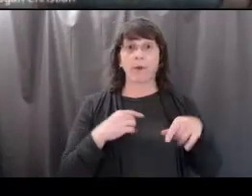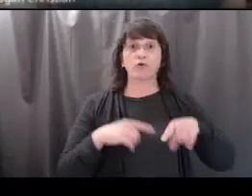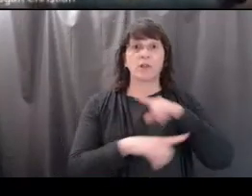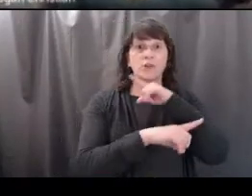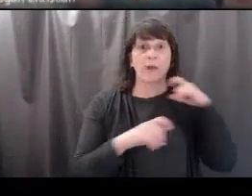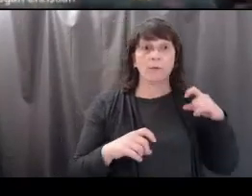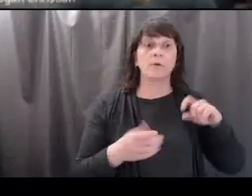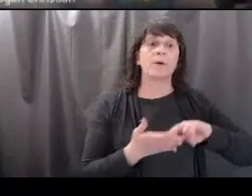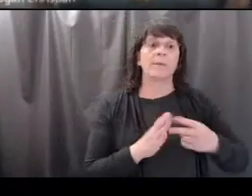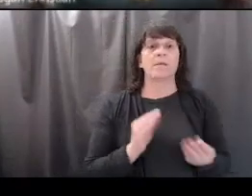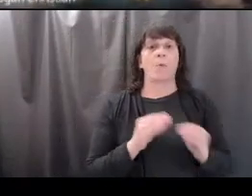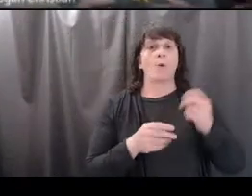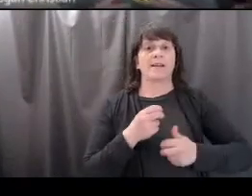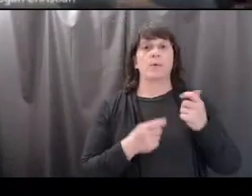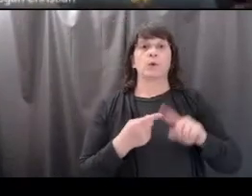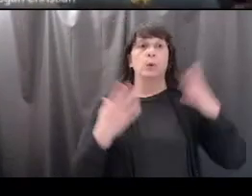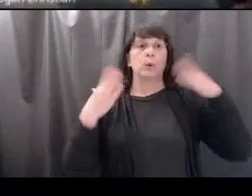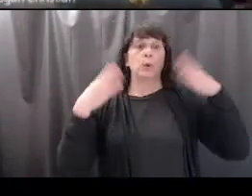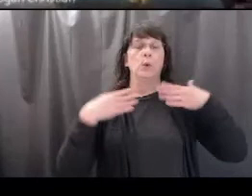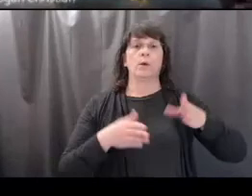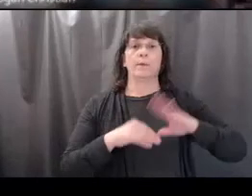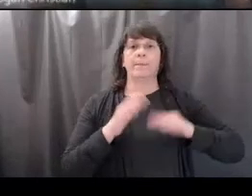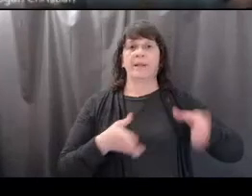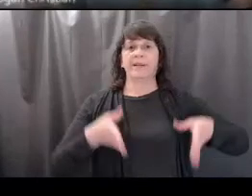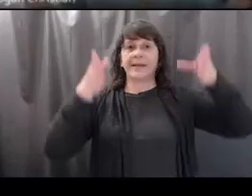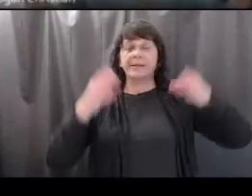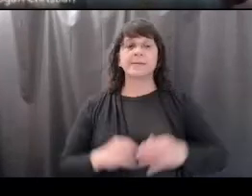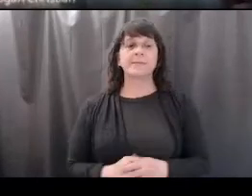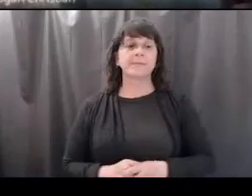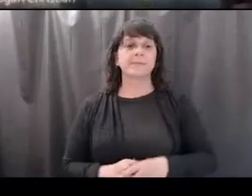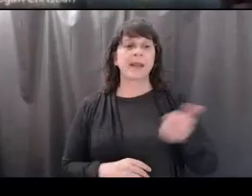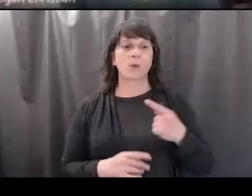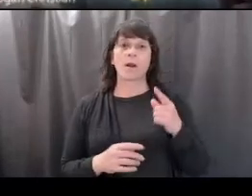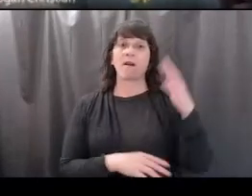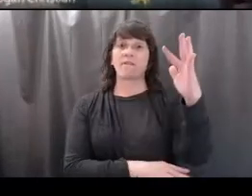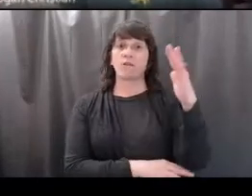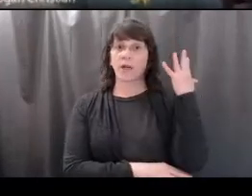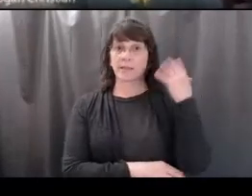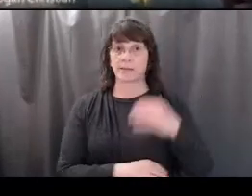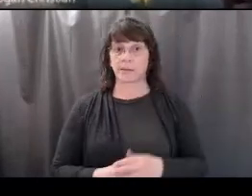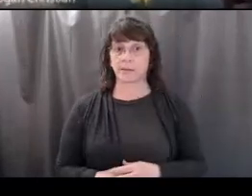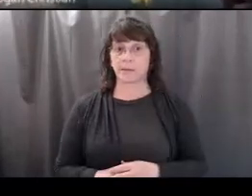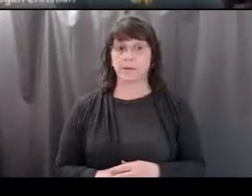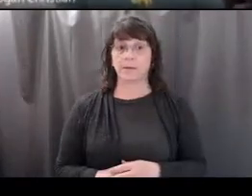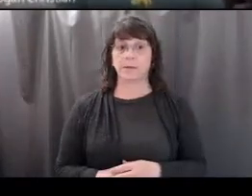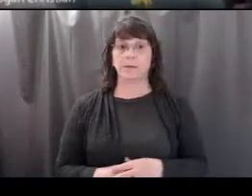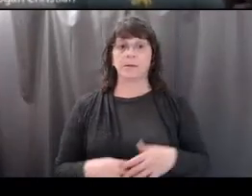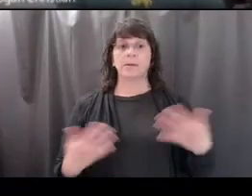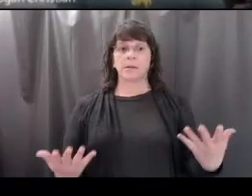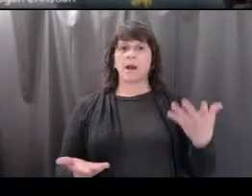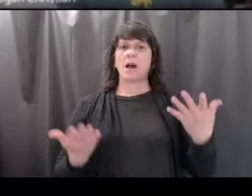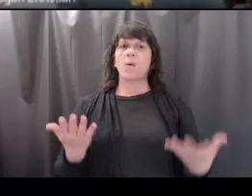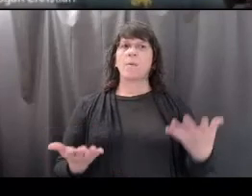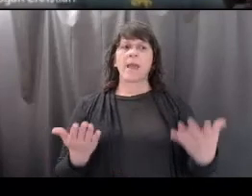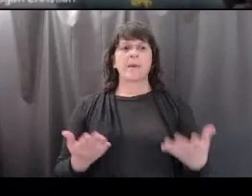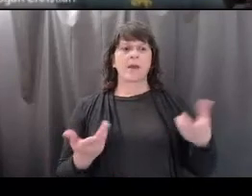droughts, then it's going to be harder to cool down buildings. And then another one is forests. So what might be a